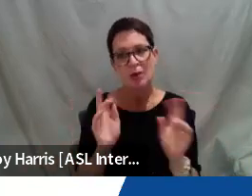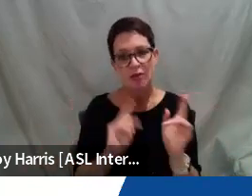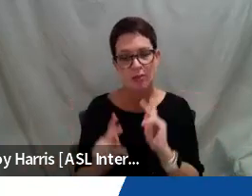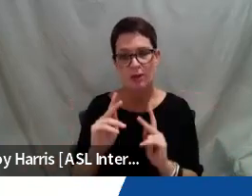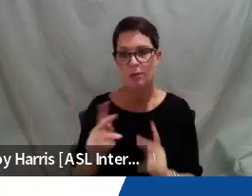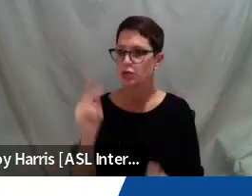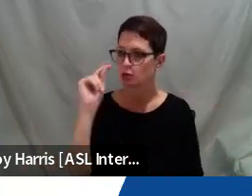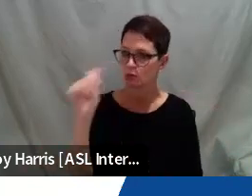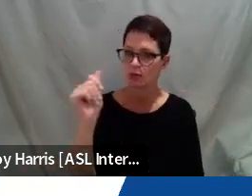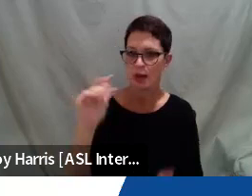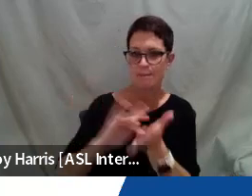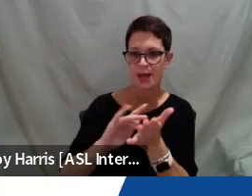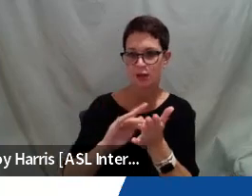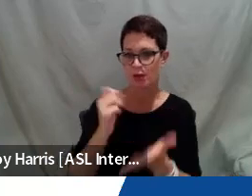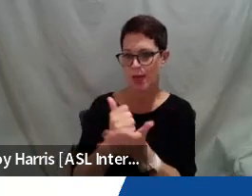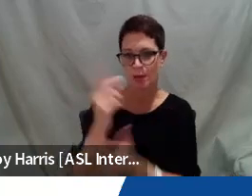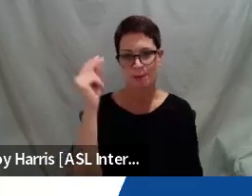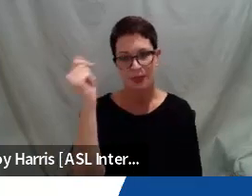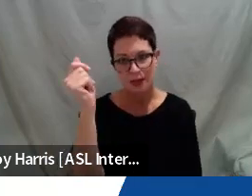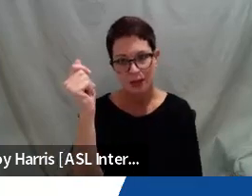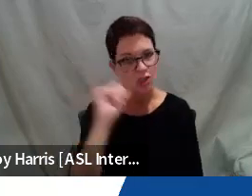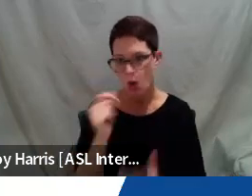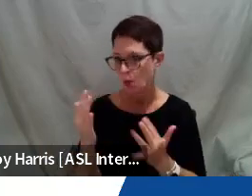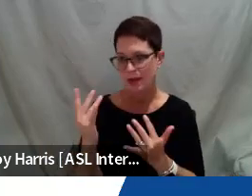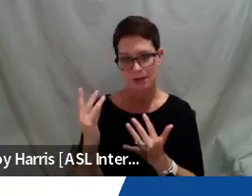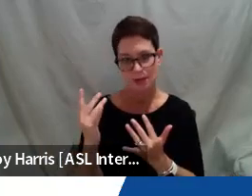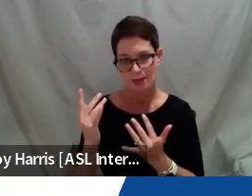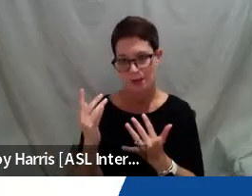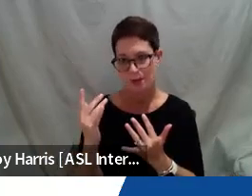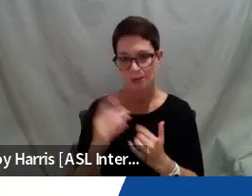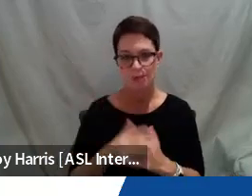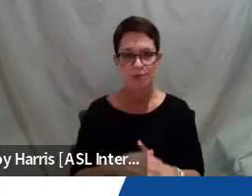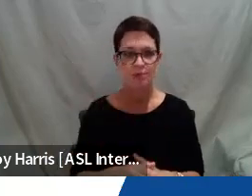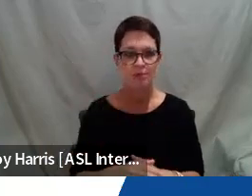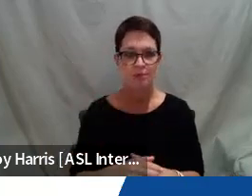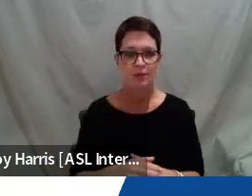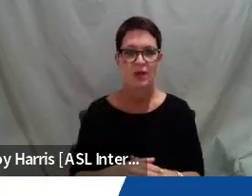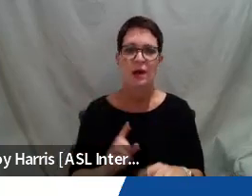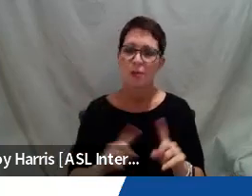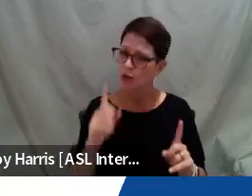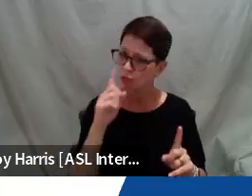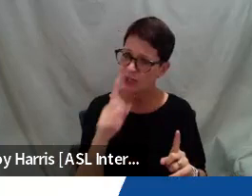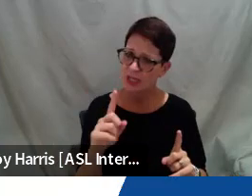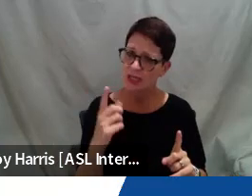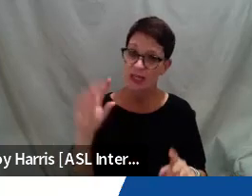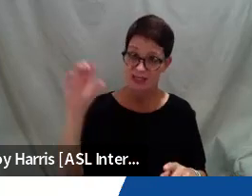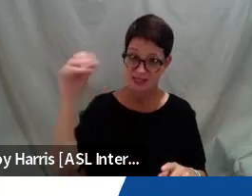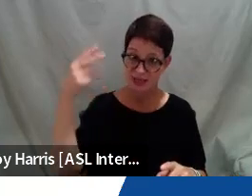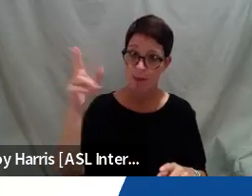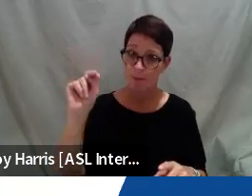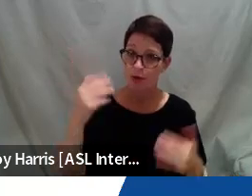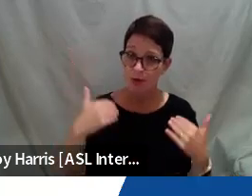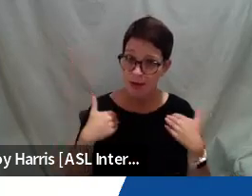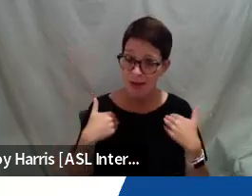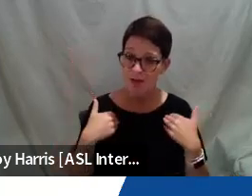seek immediate medical attention. But otherwise, if you have sunburn, it's